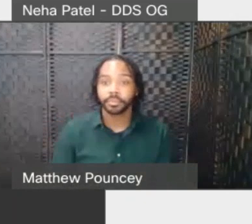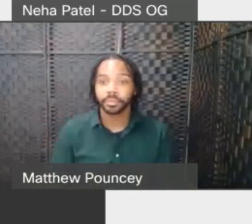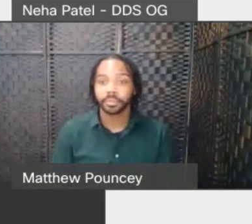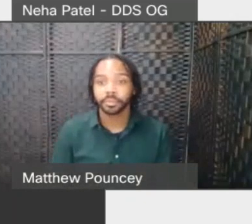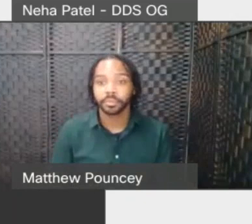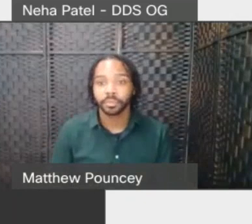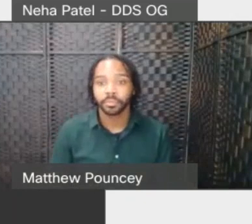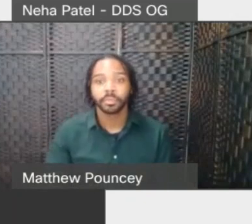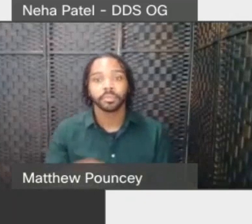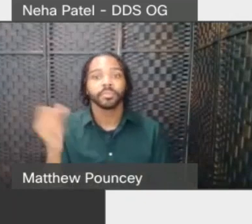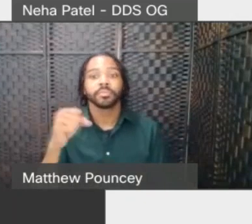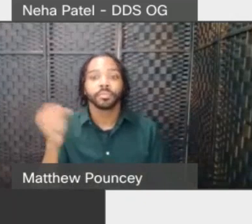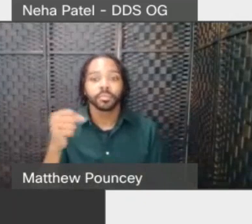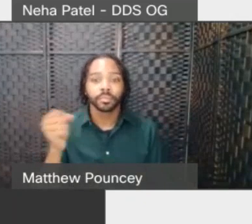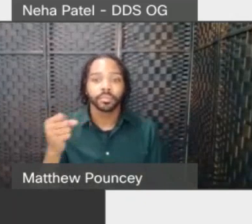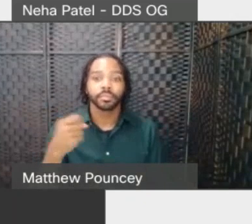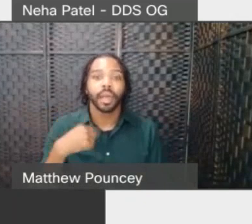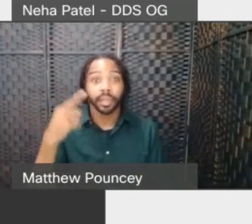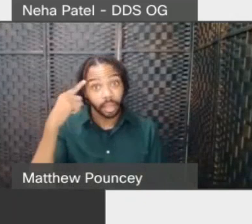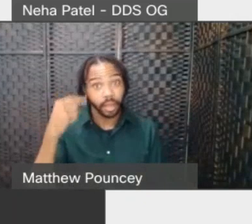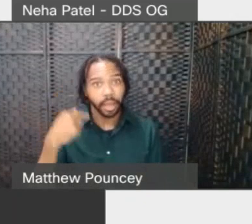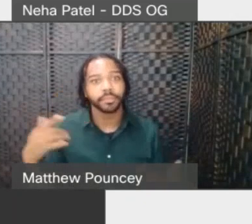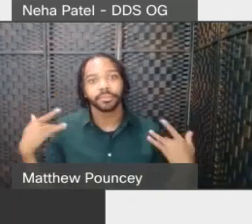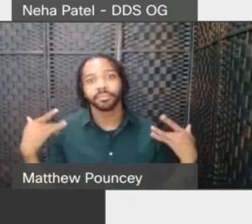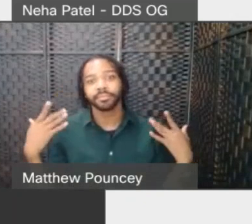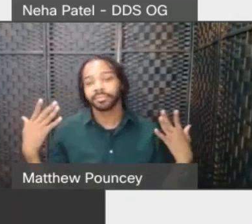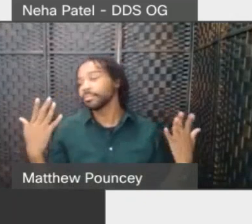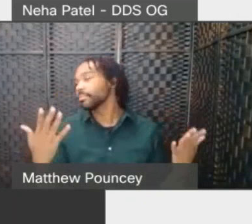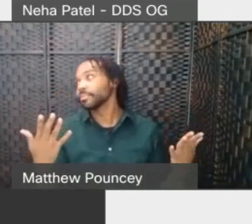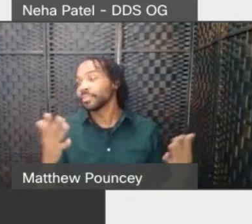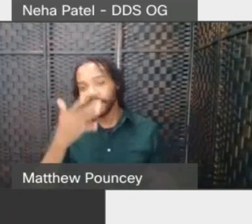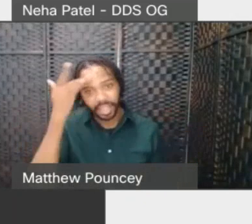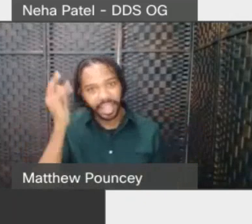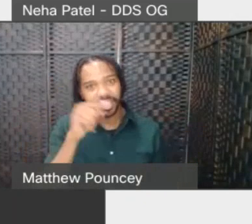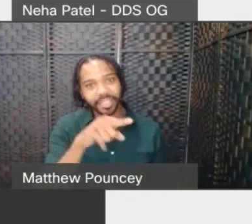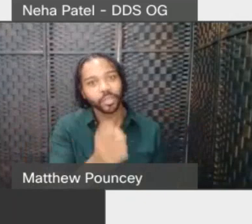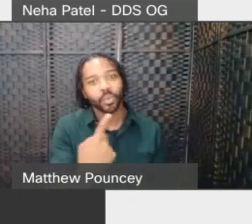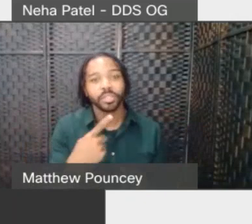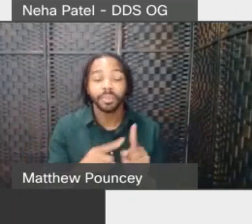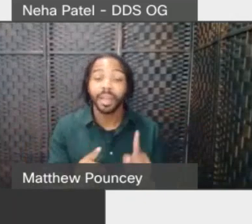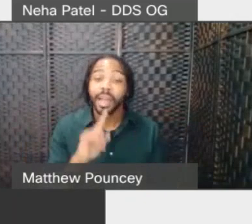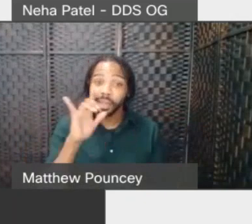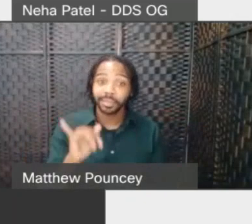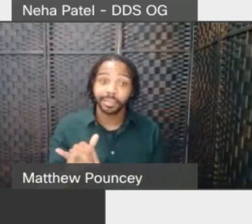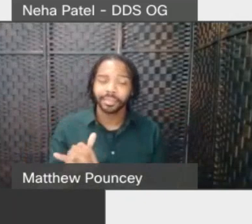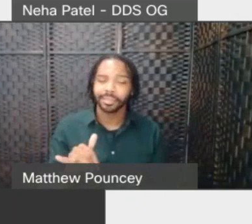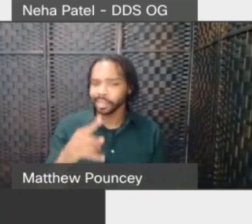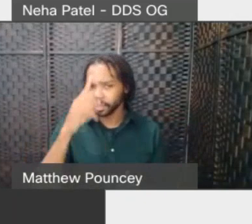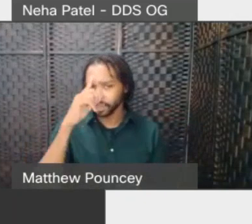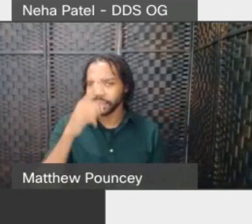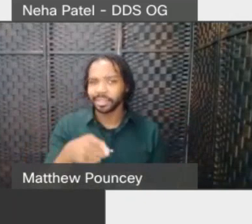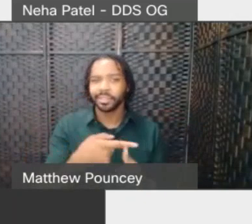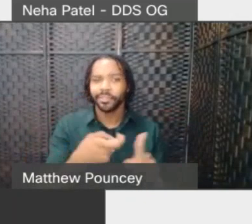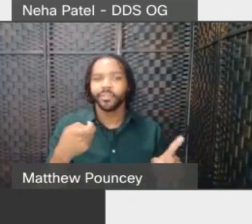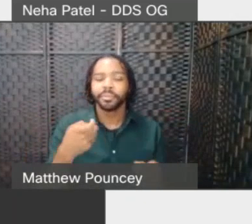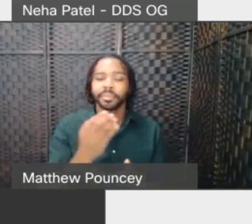Yep, I'm here. I thought I was going to get out of this question because I thought we forgot about it. But actually, I'm sure that this is coming from some